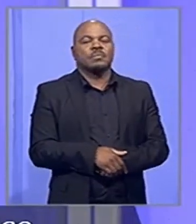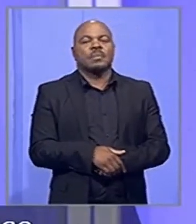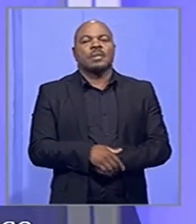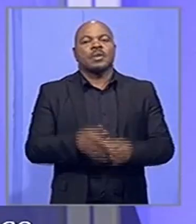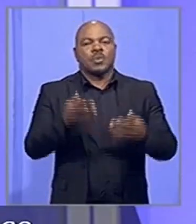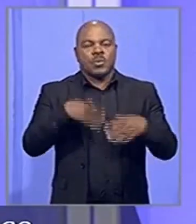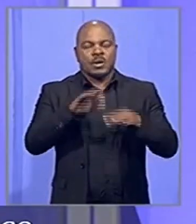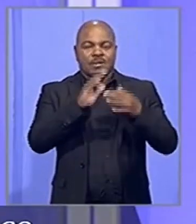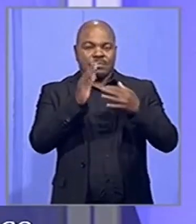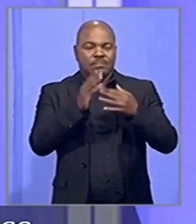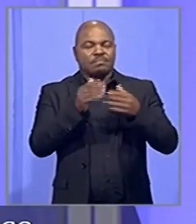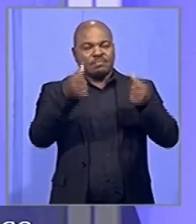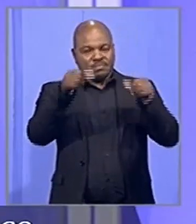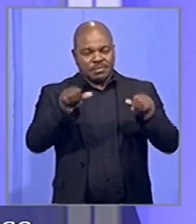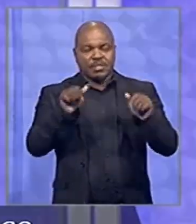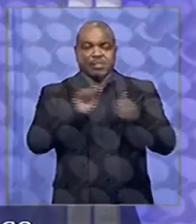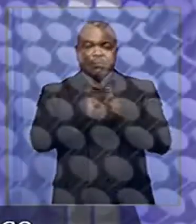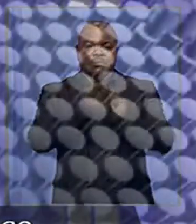Harfitele di papading.